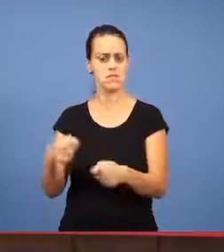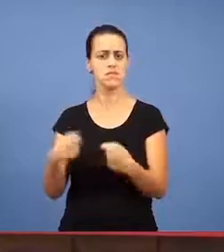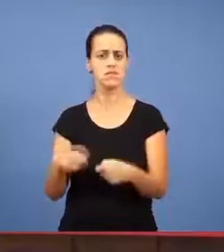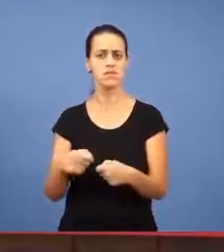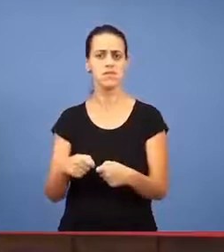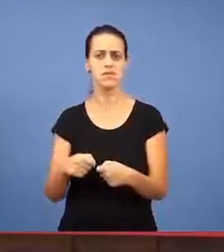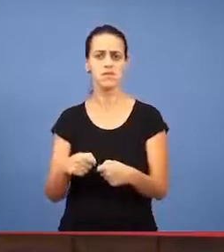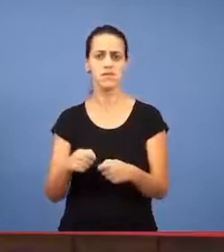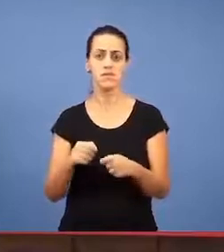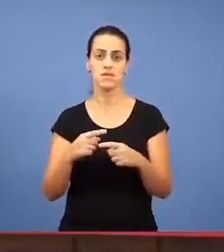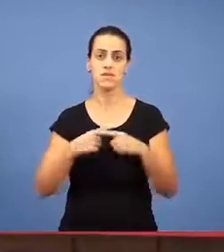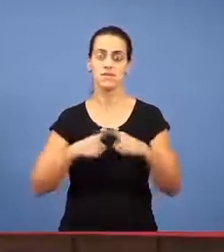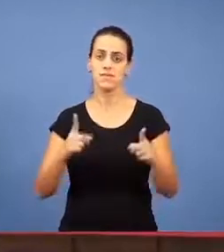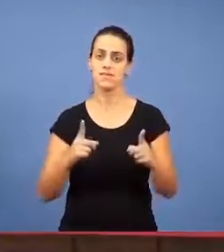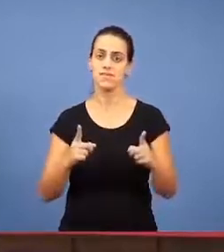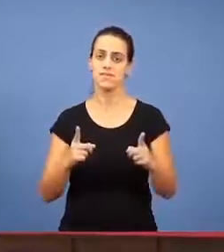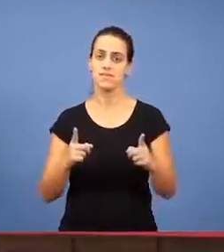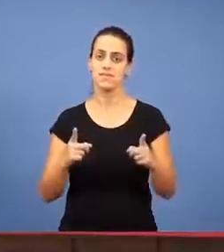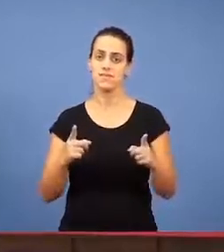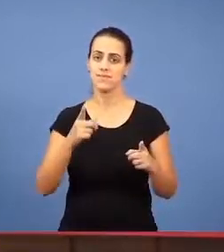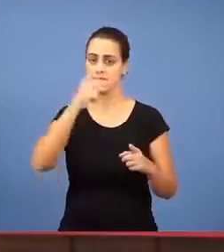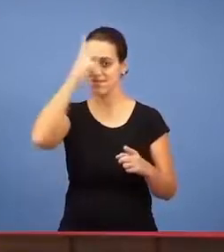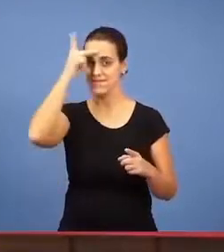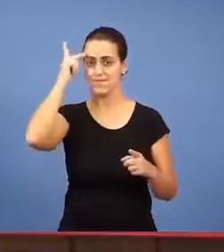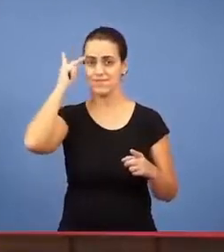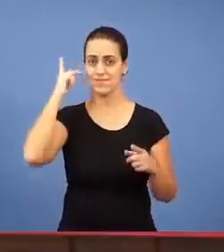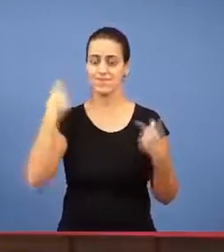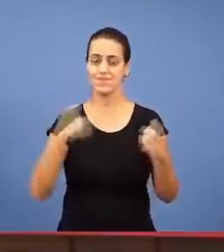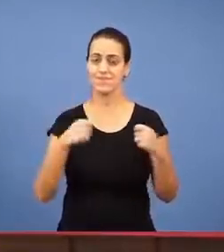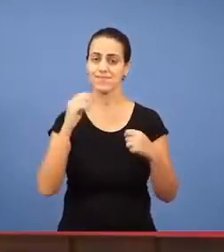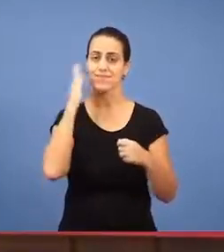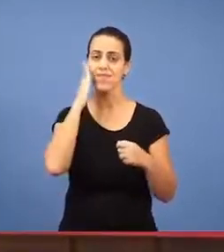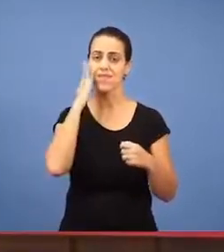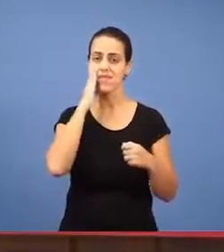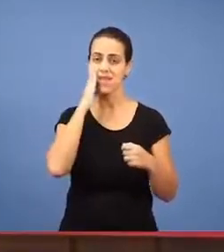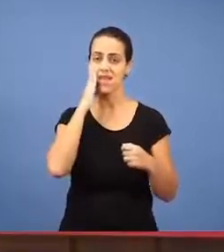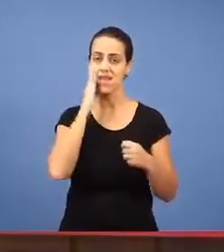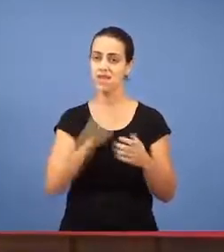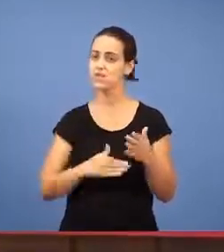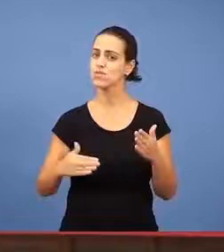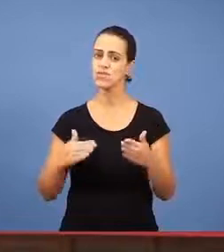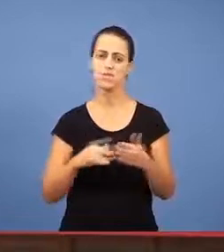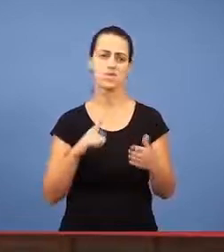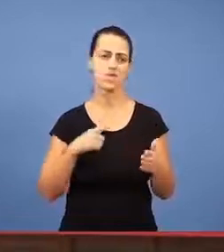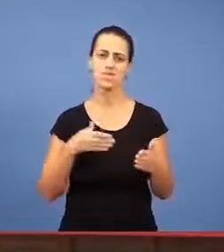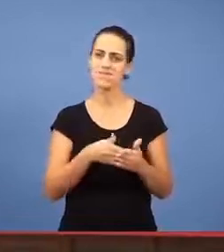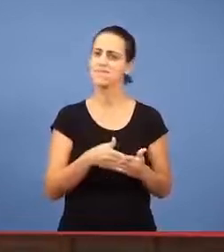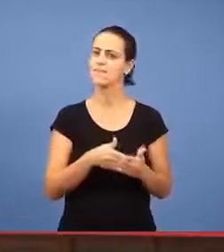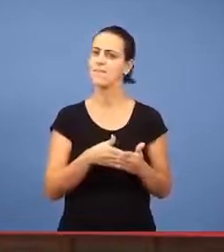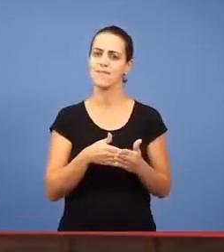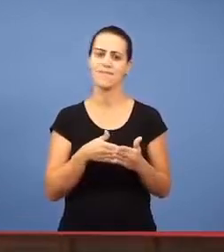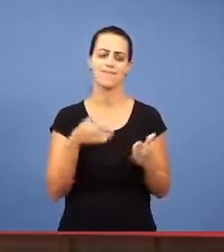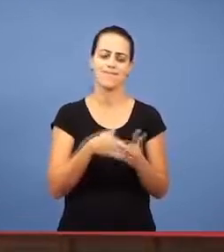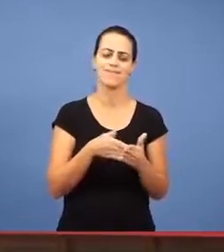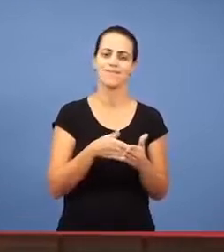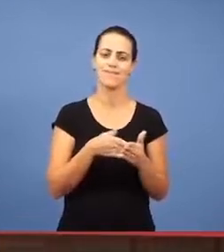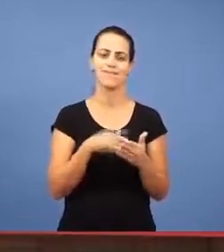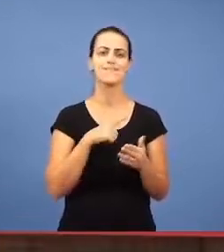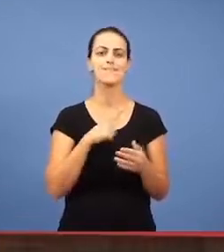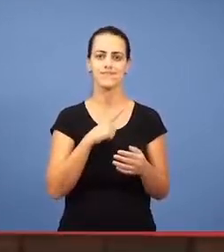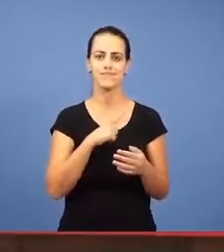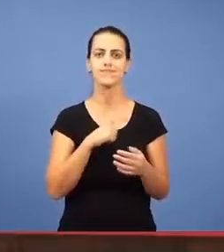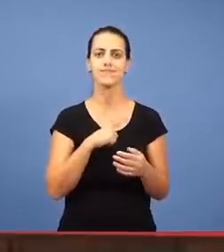can change. But people need to understand that everything has a limit. So